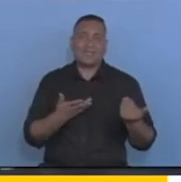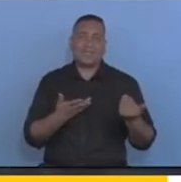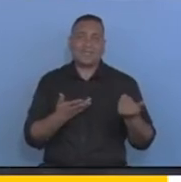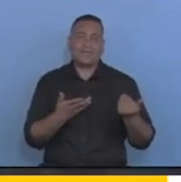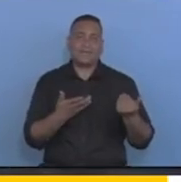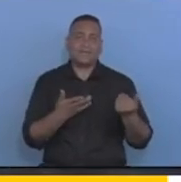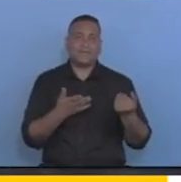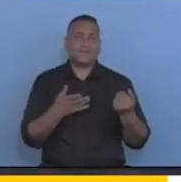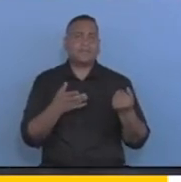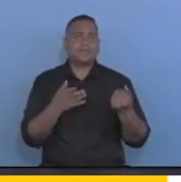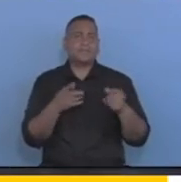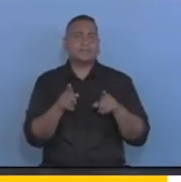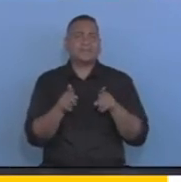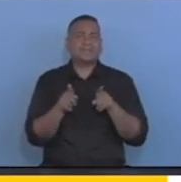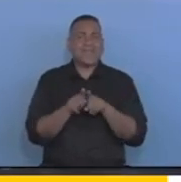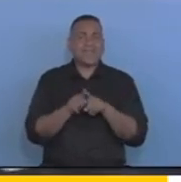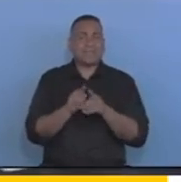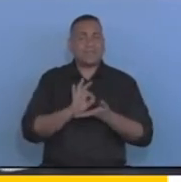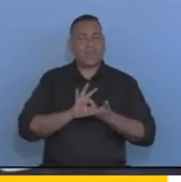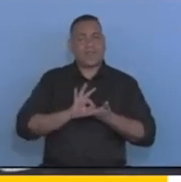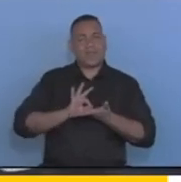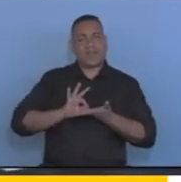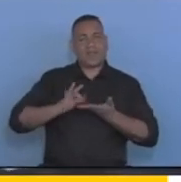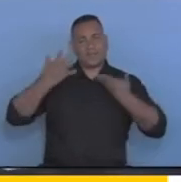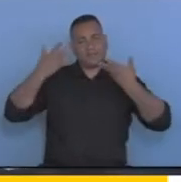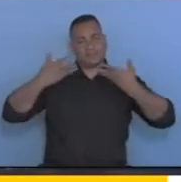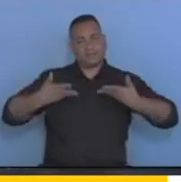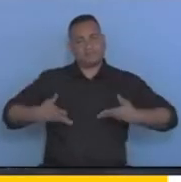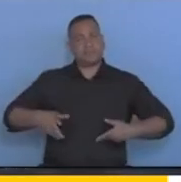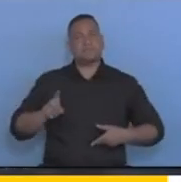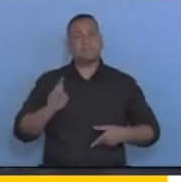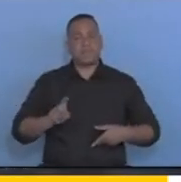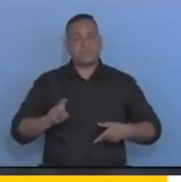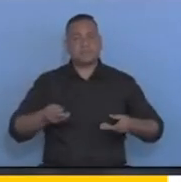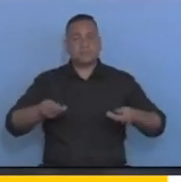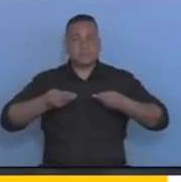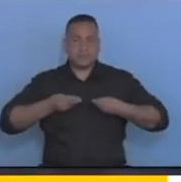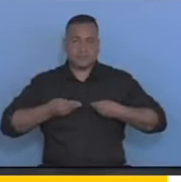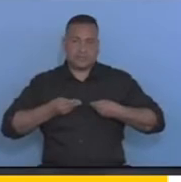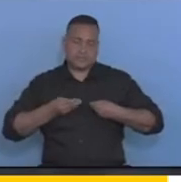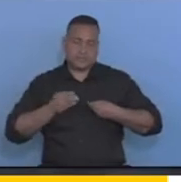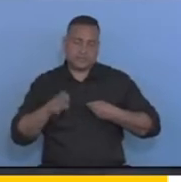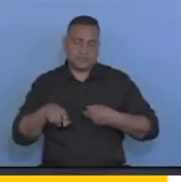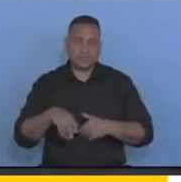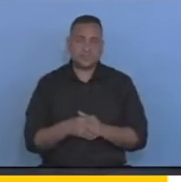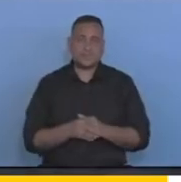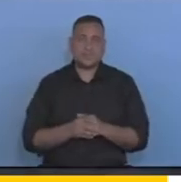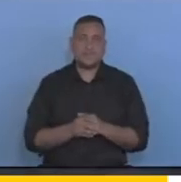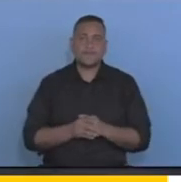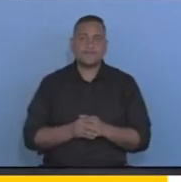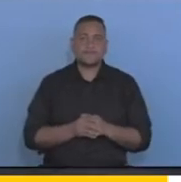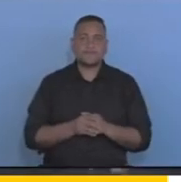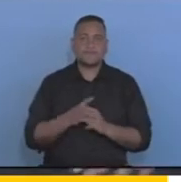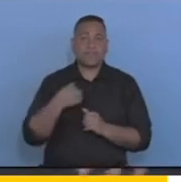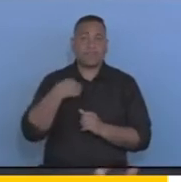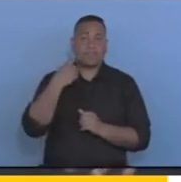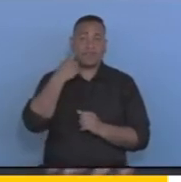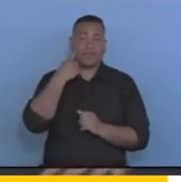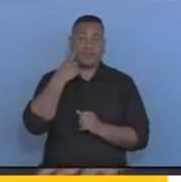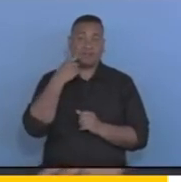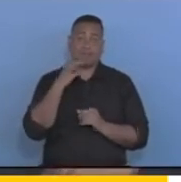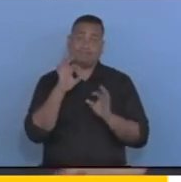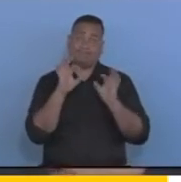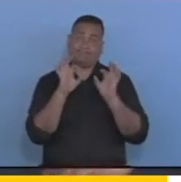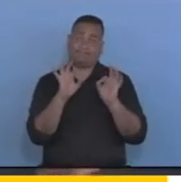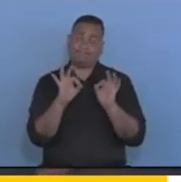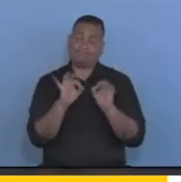mostly clear, students will receive these items. They receive these items, yes. Okay. And I think that is absolutely key. That is absolutely